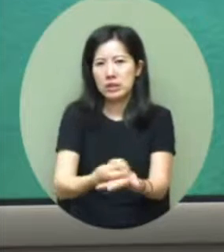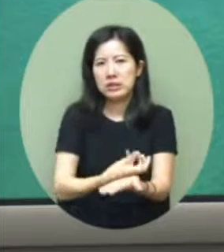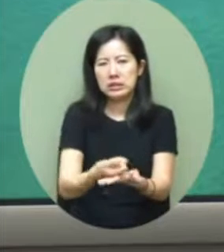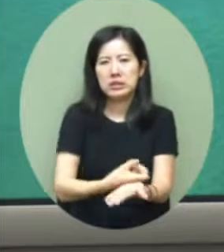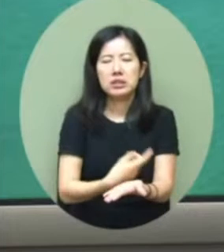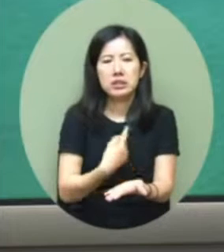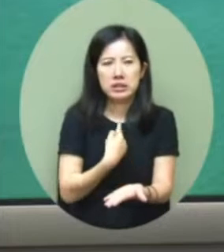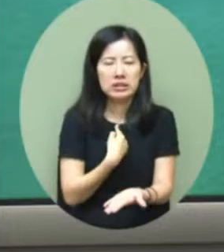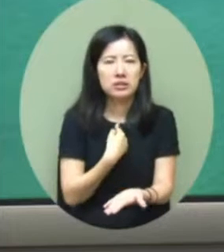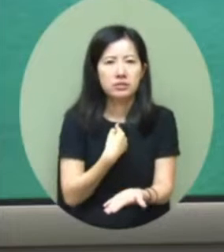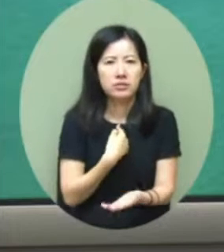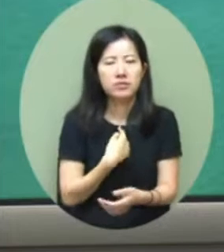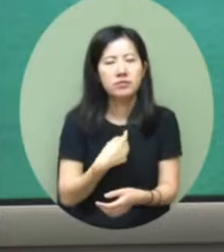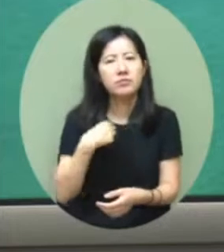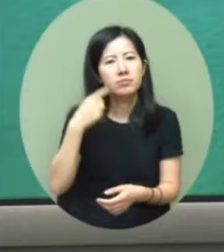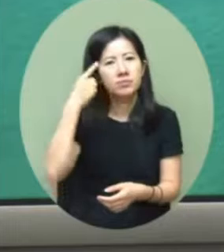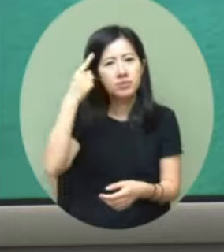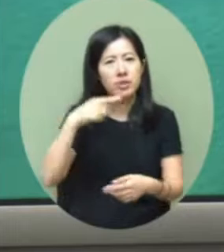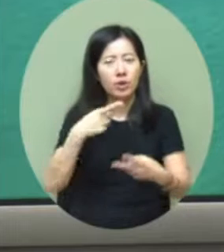management of